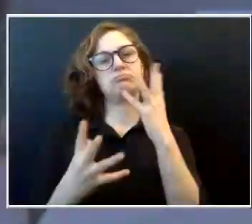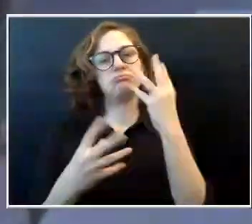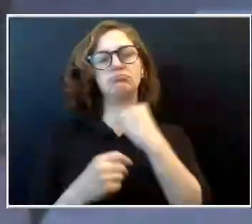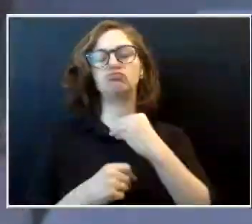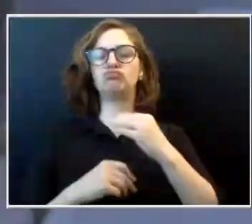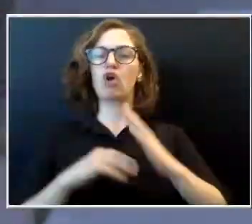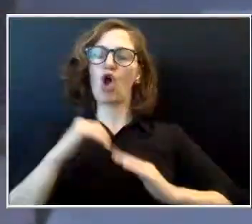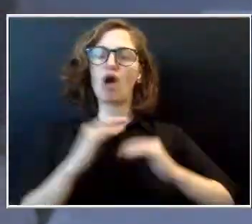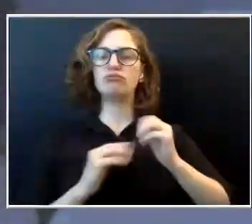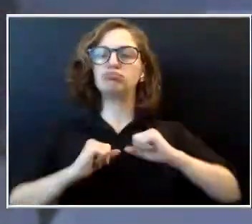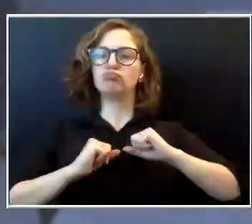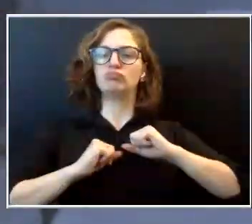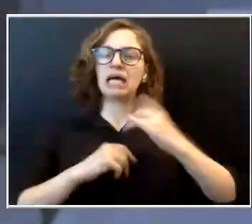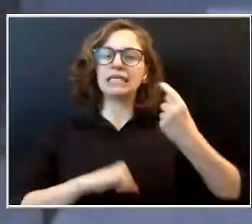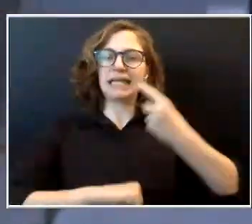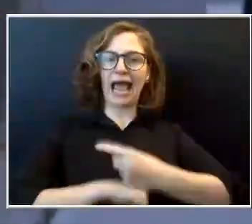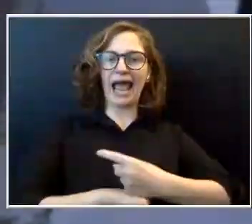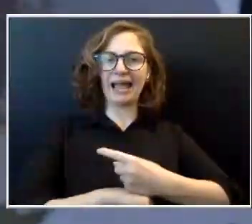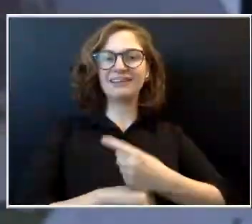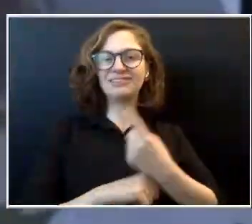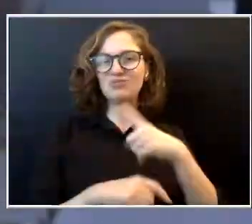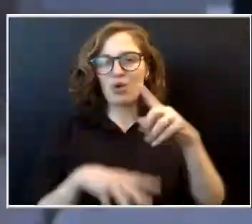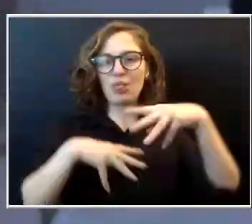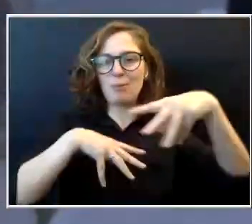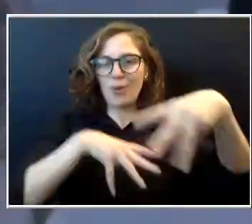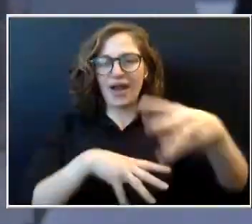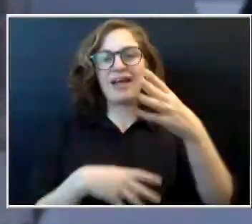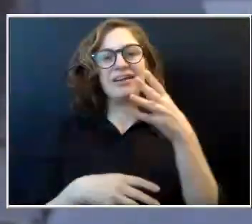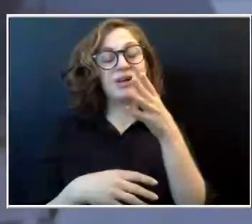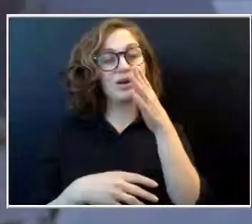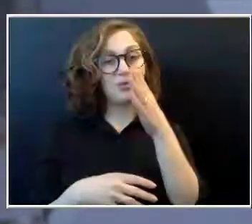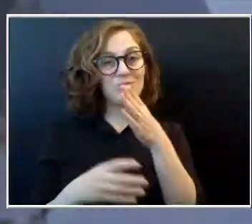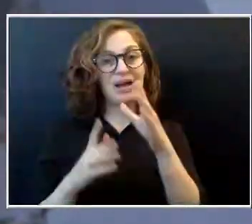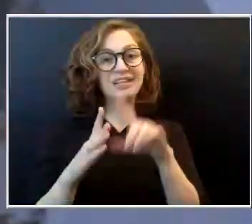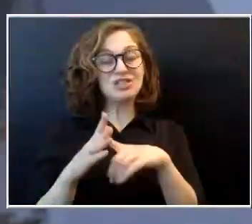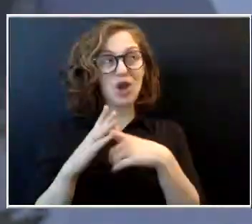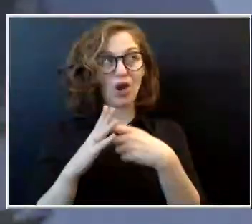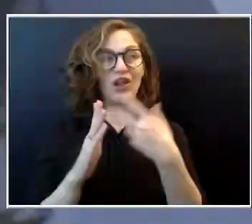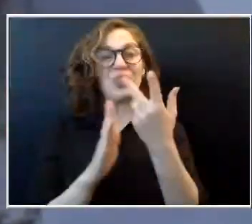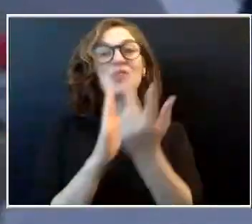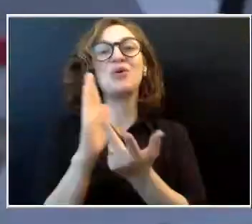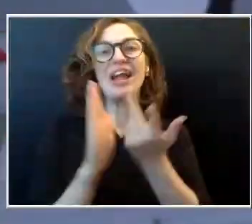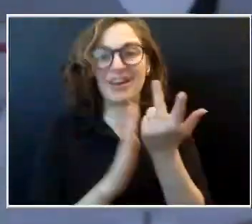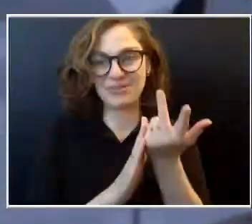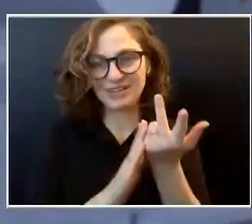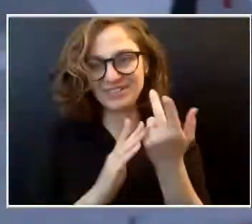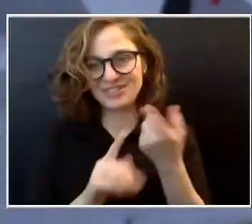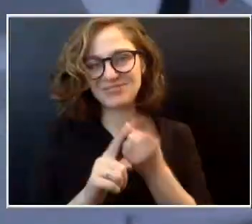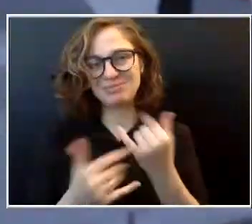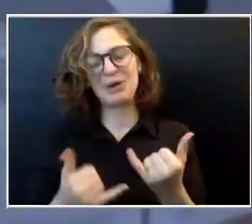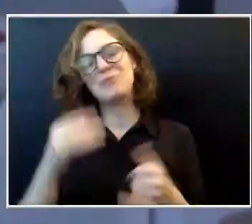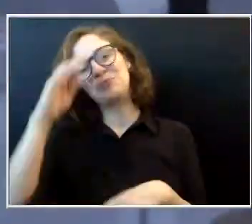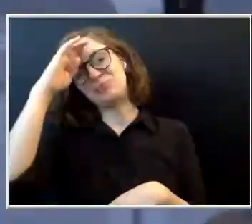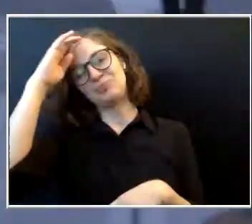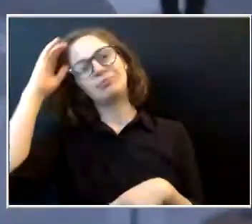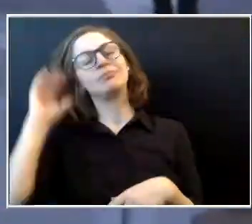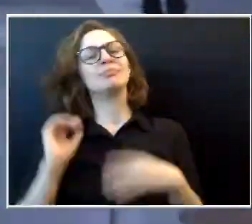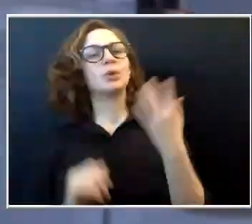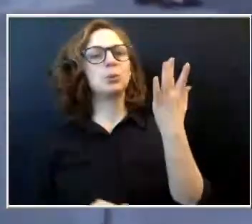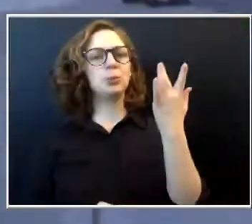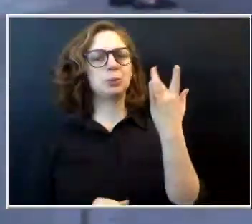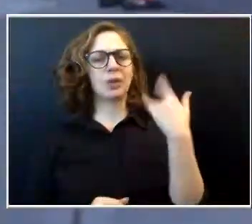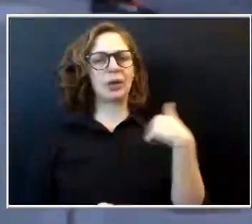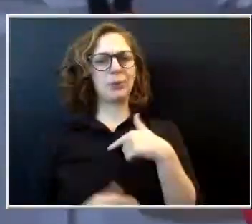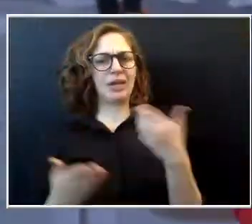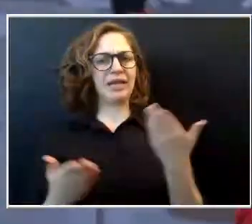this parade, again, that starts 3 hours yet from now. Now, why are we here as the University of Kansas Health System, you might